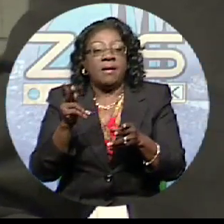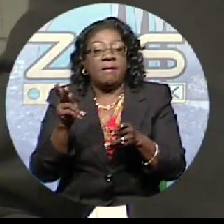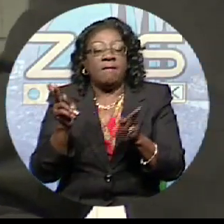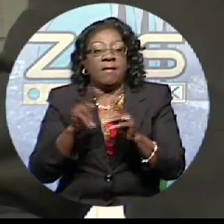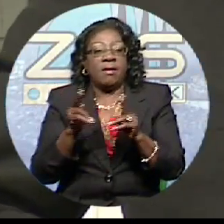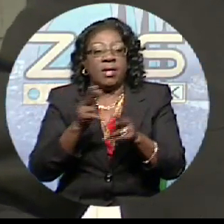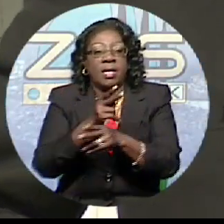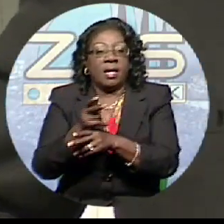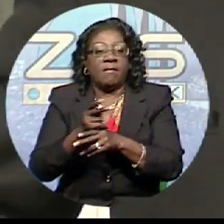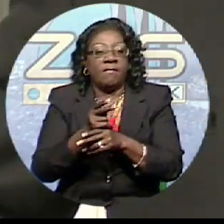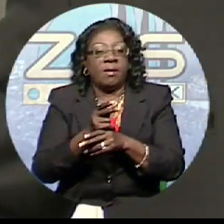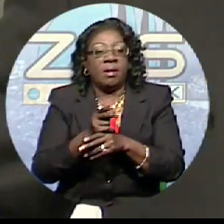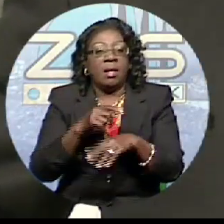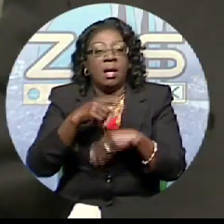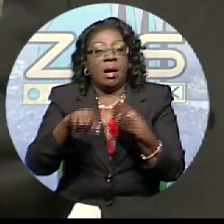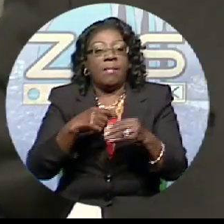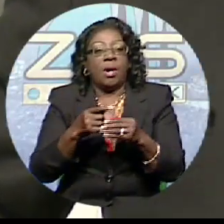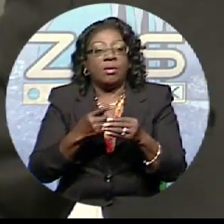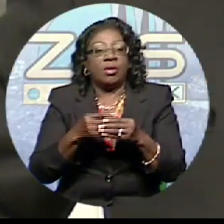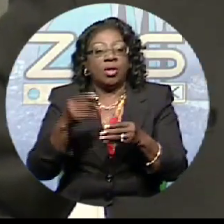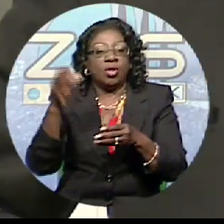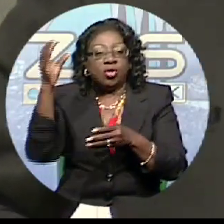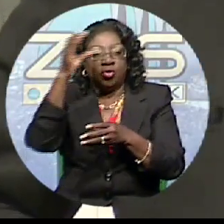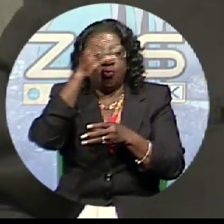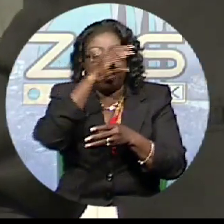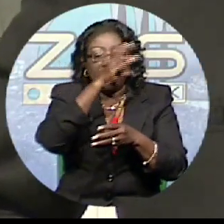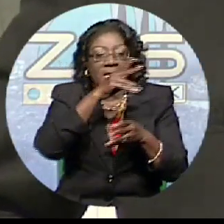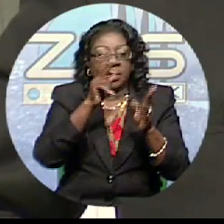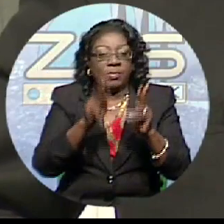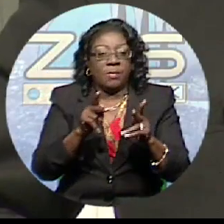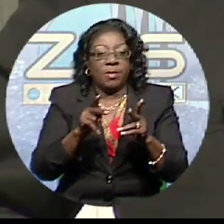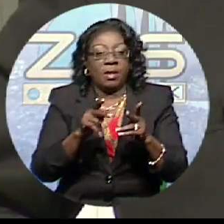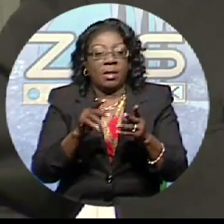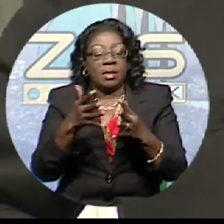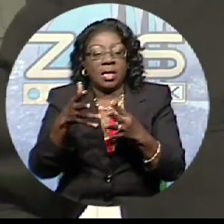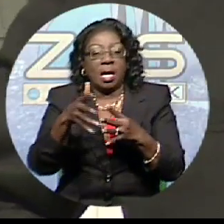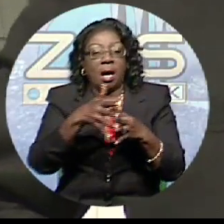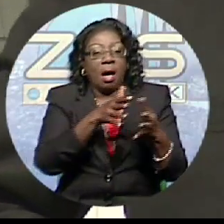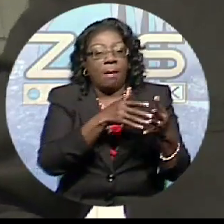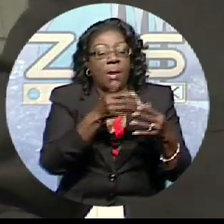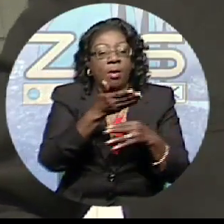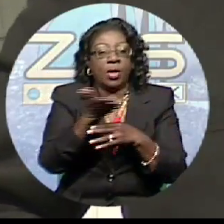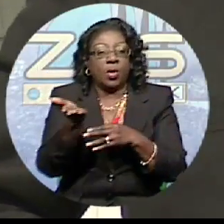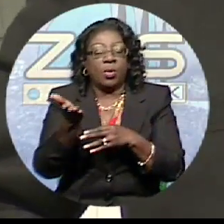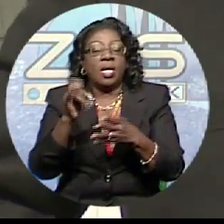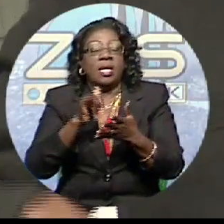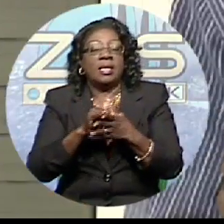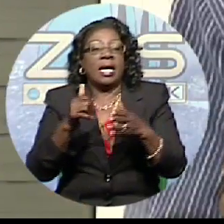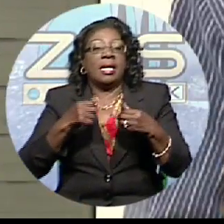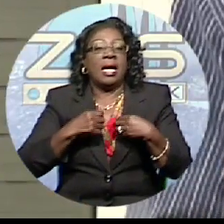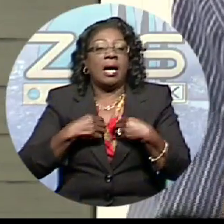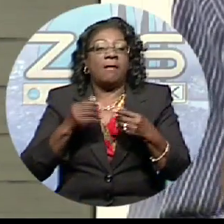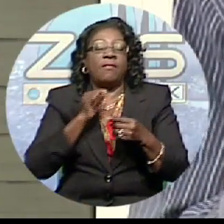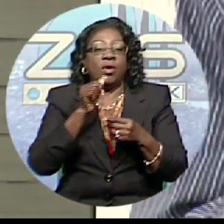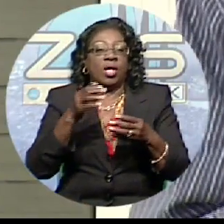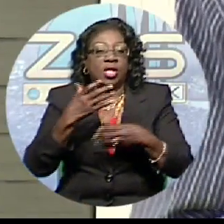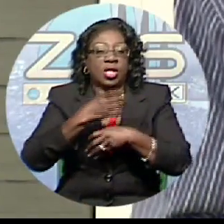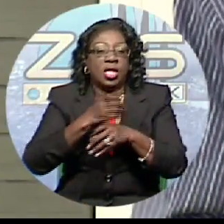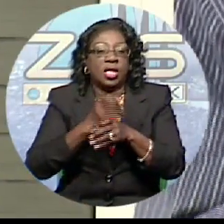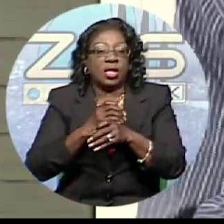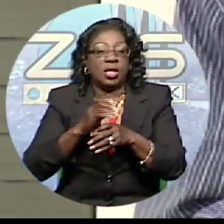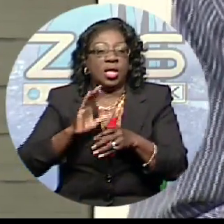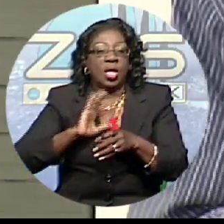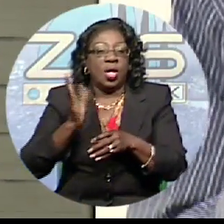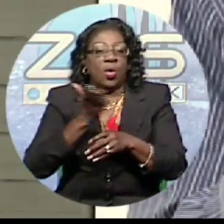that you permit amongst you. And that's biblical. and that has not changed. We are called